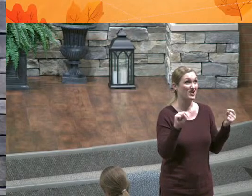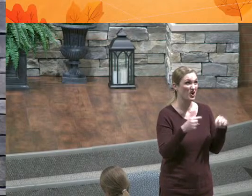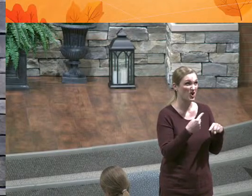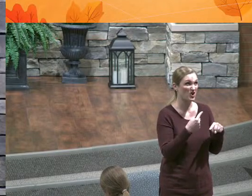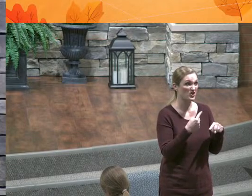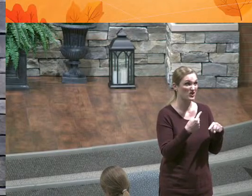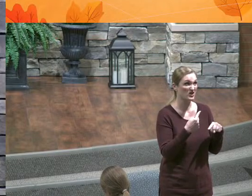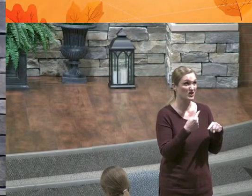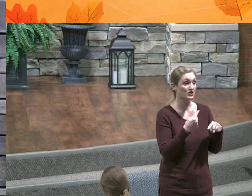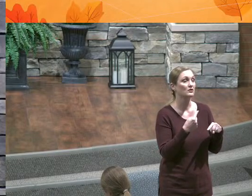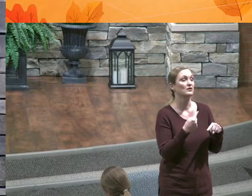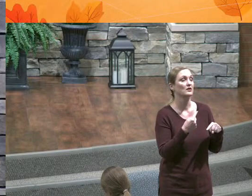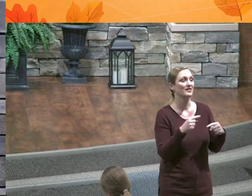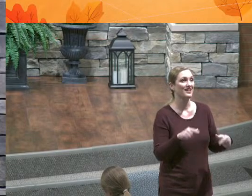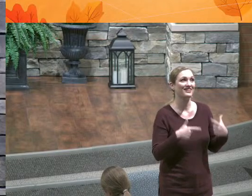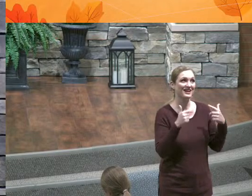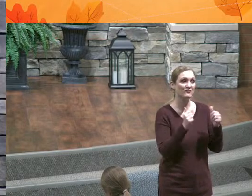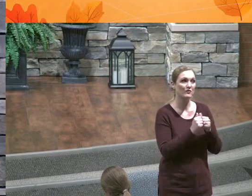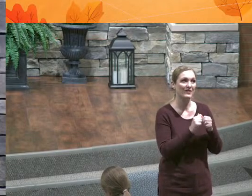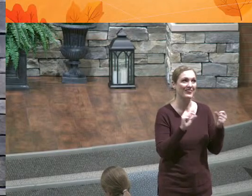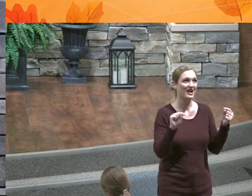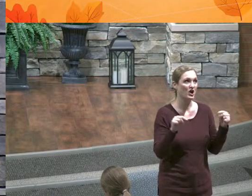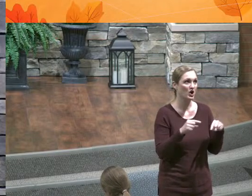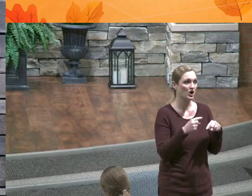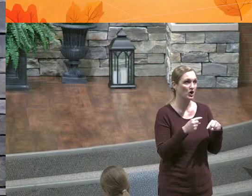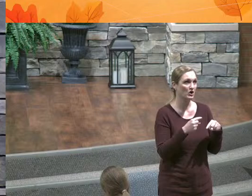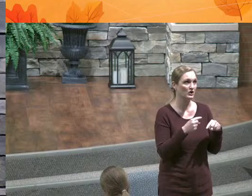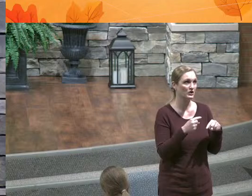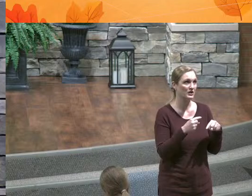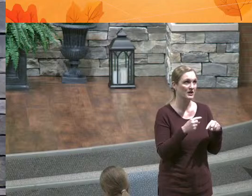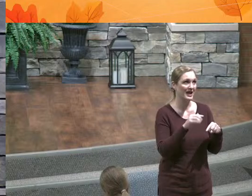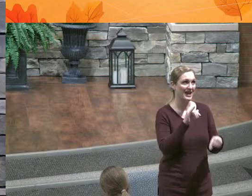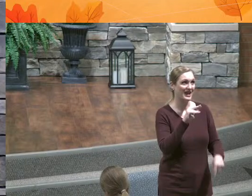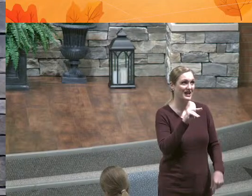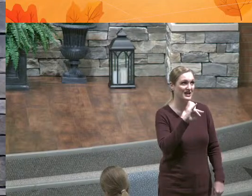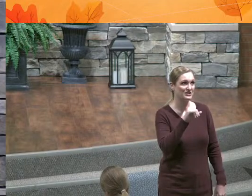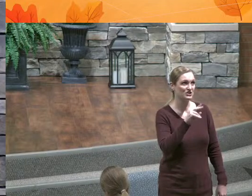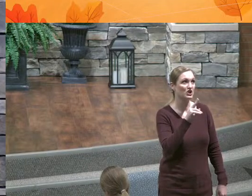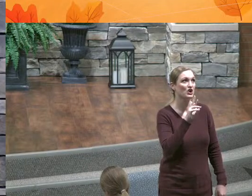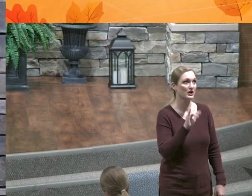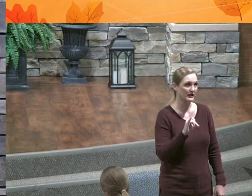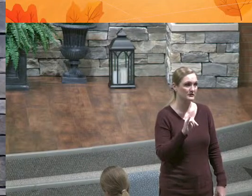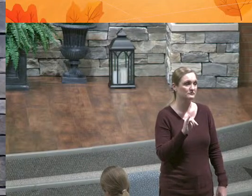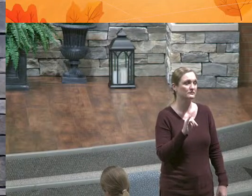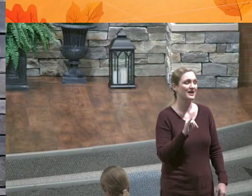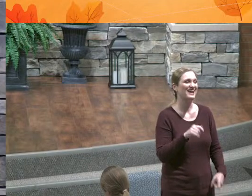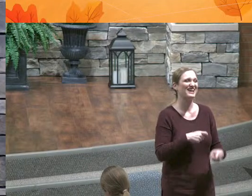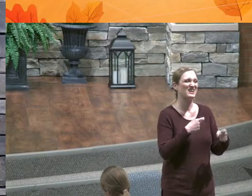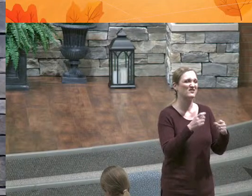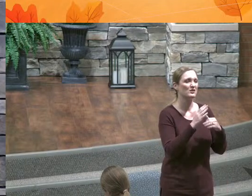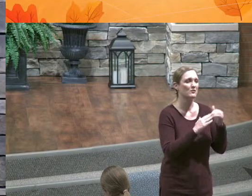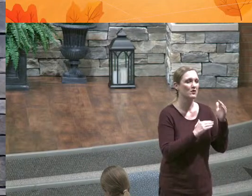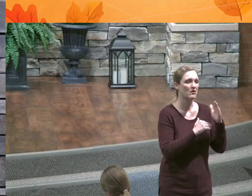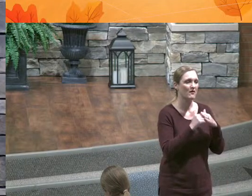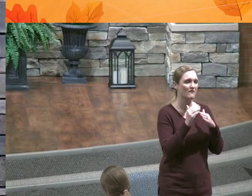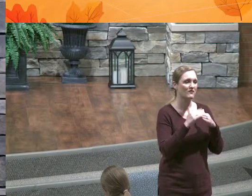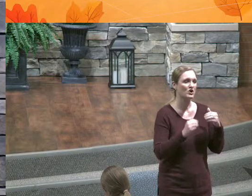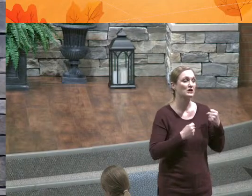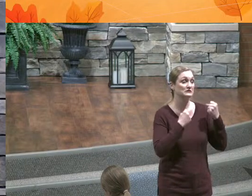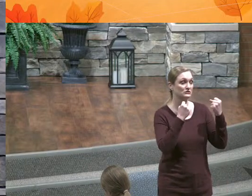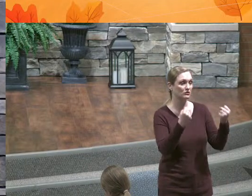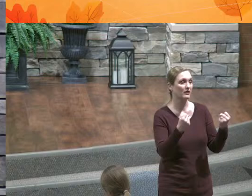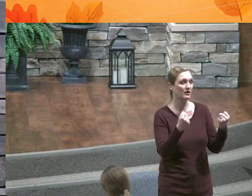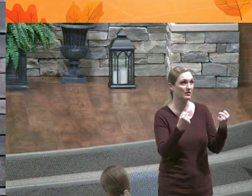past many years that live with those injuries and inability today. Give them comfort. Give